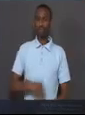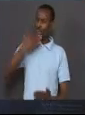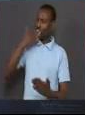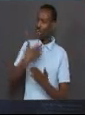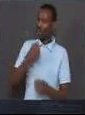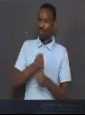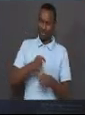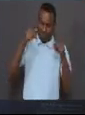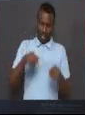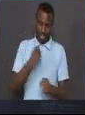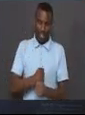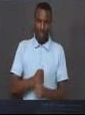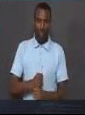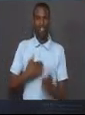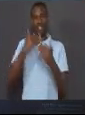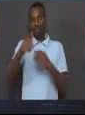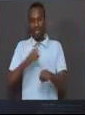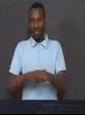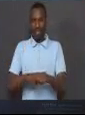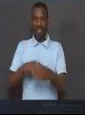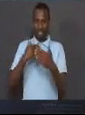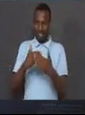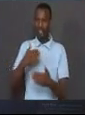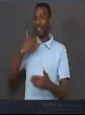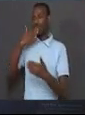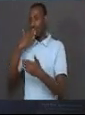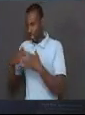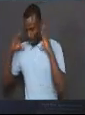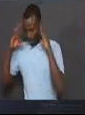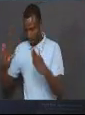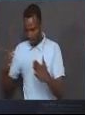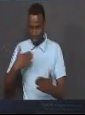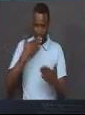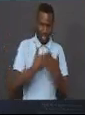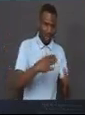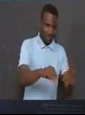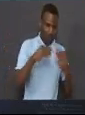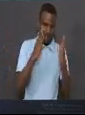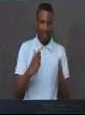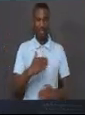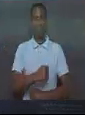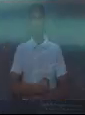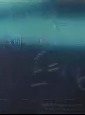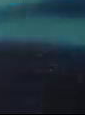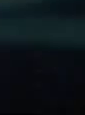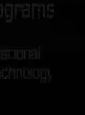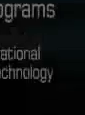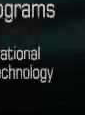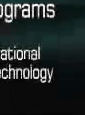thermodynamics. Great work today. Until next time, thank you, teacher. Thank you, students.